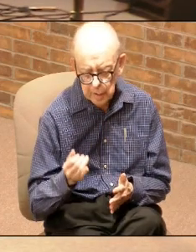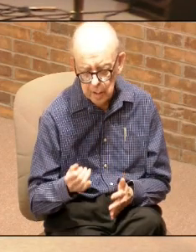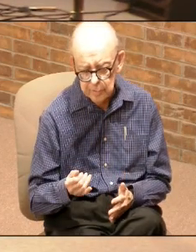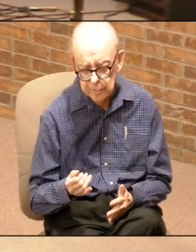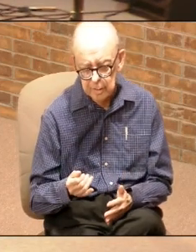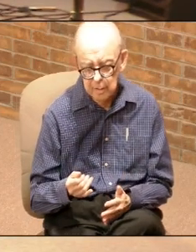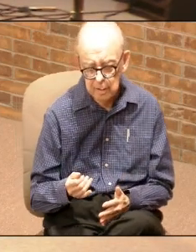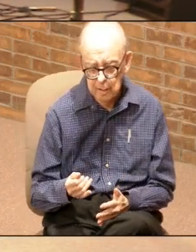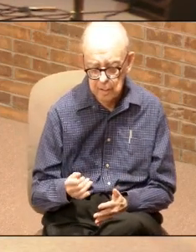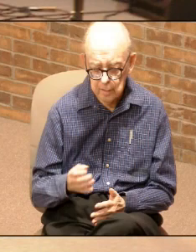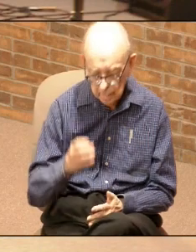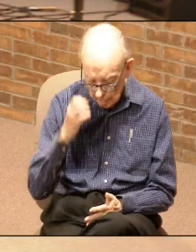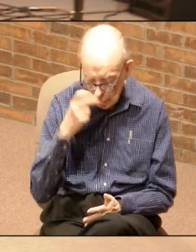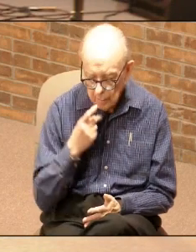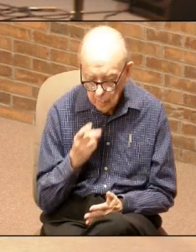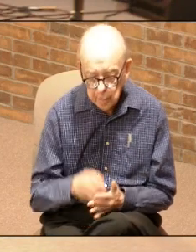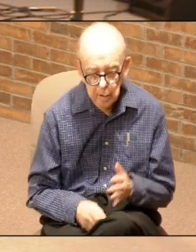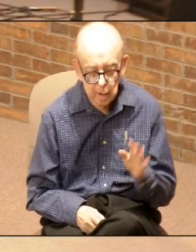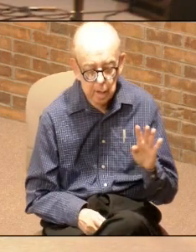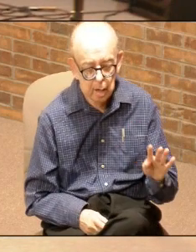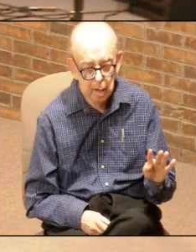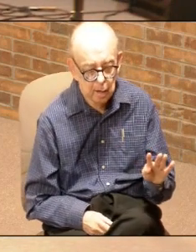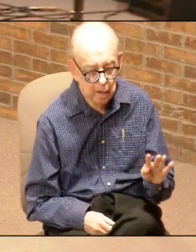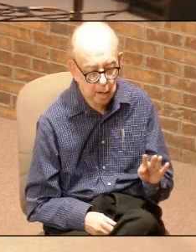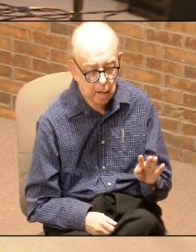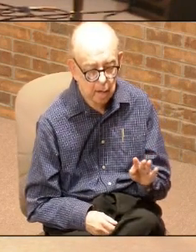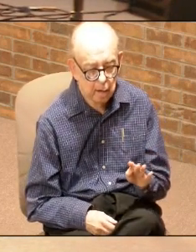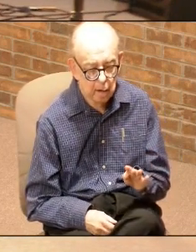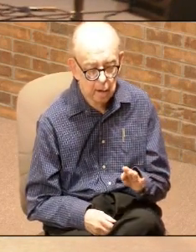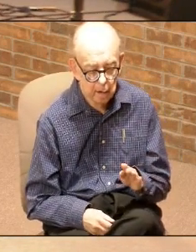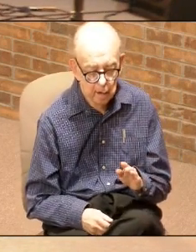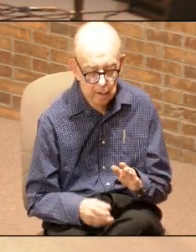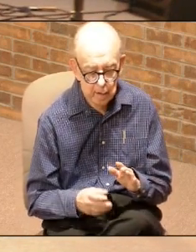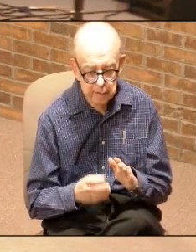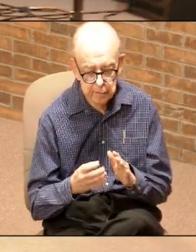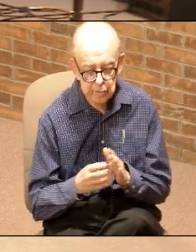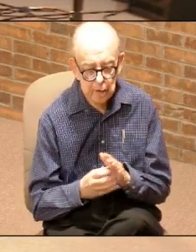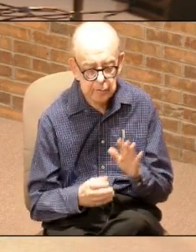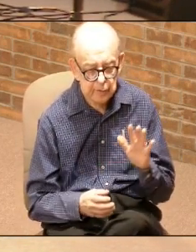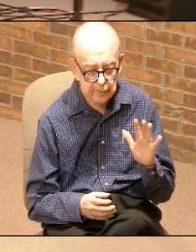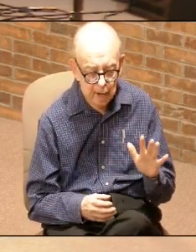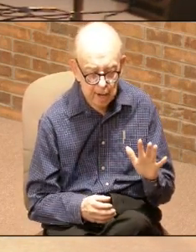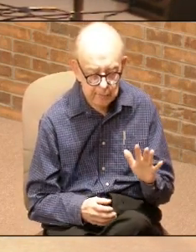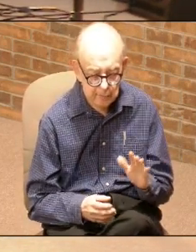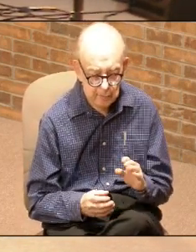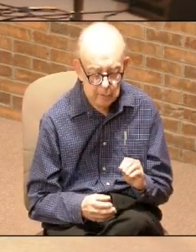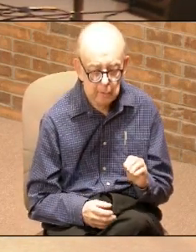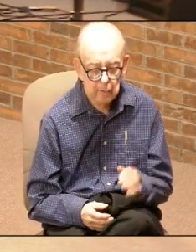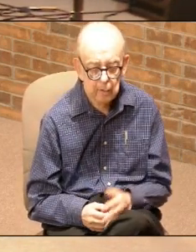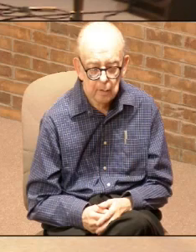Because Ephesians chapter 4 and Ephesians chapter 5,